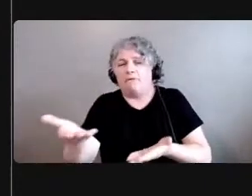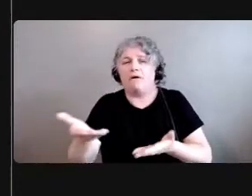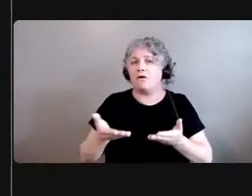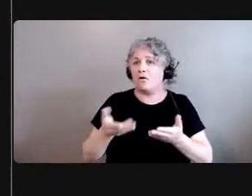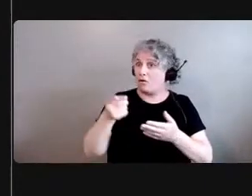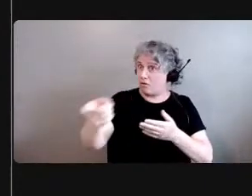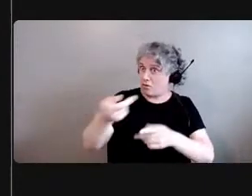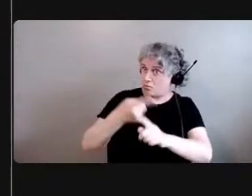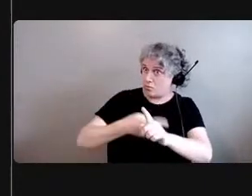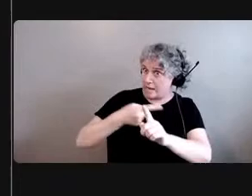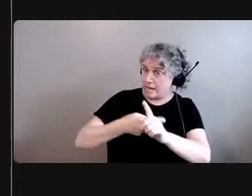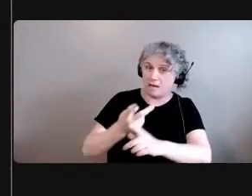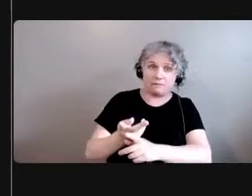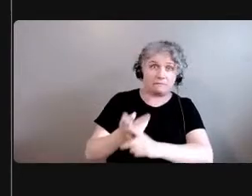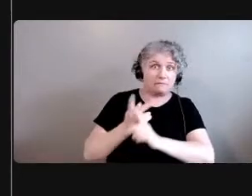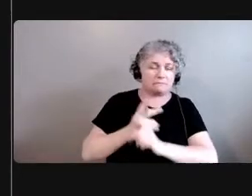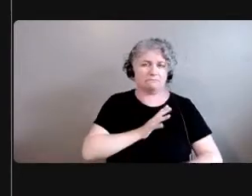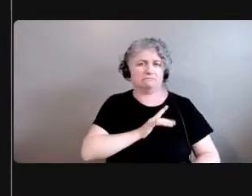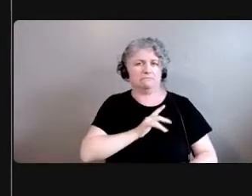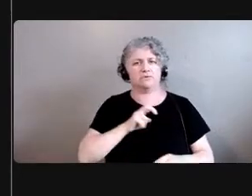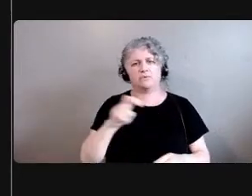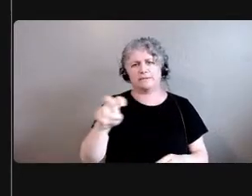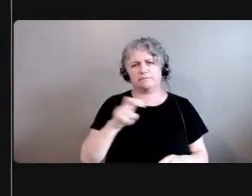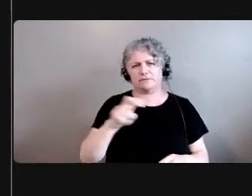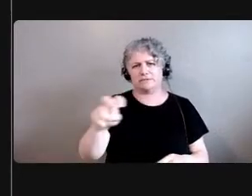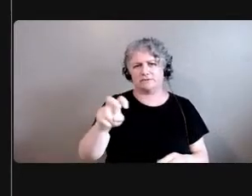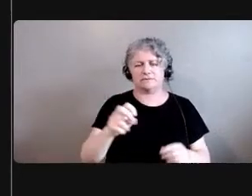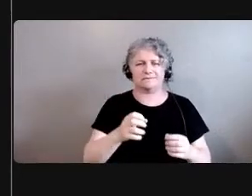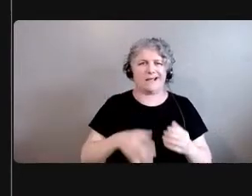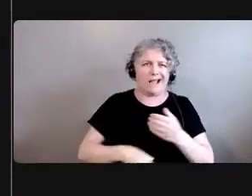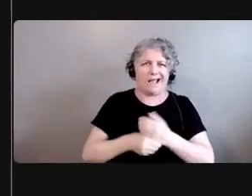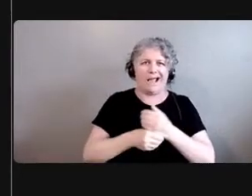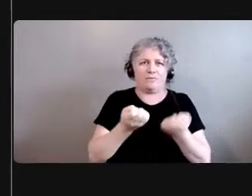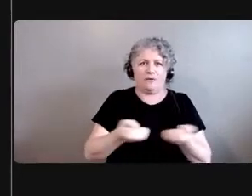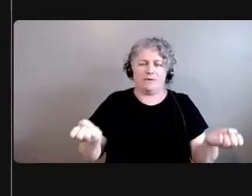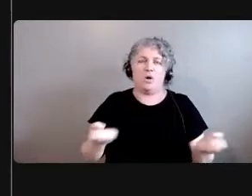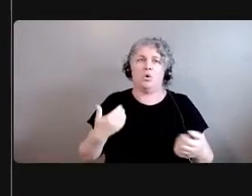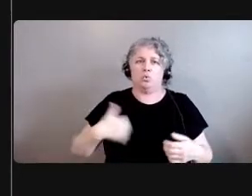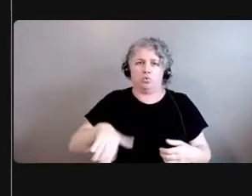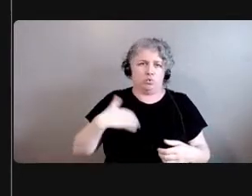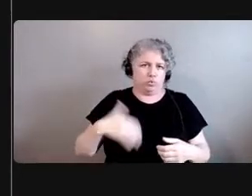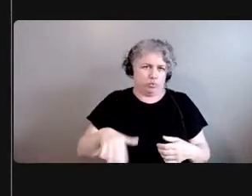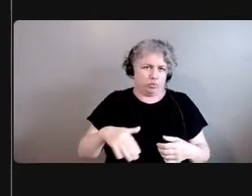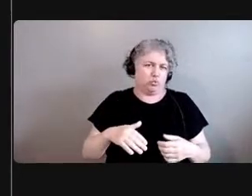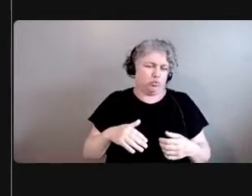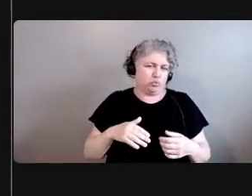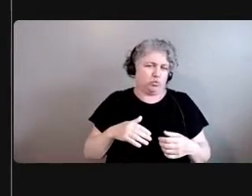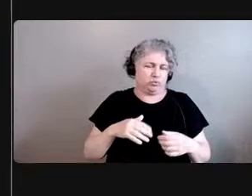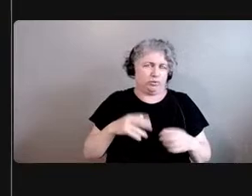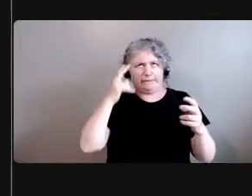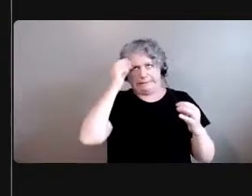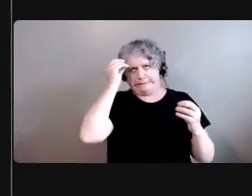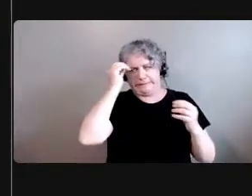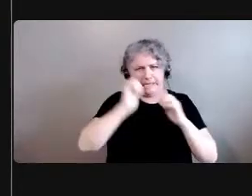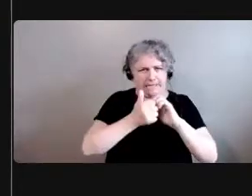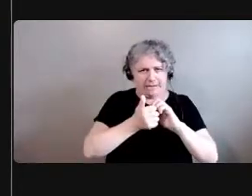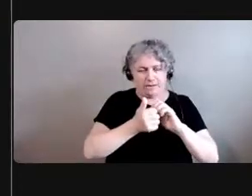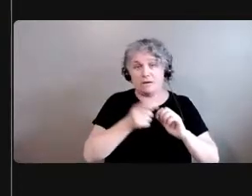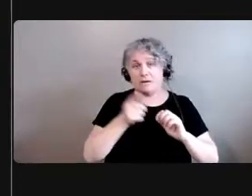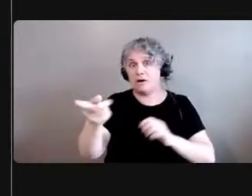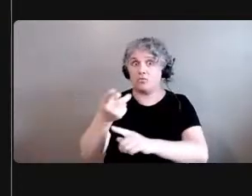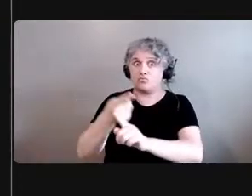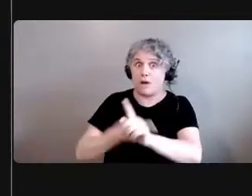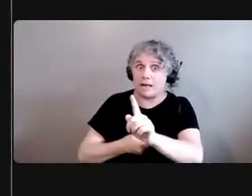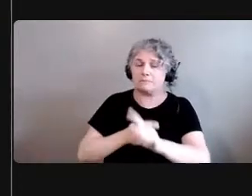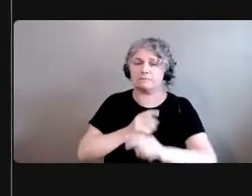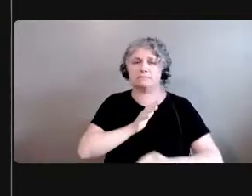so transportation, with any extra equipment, that's always an issue. And then also with the park,